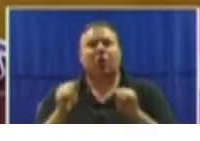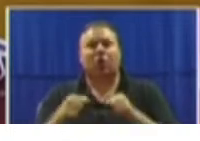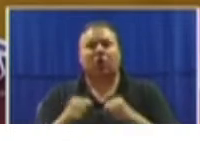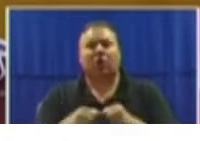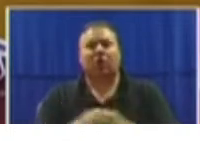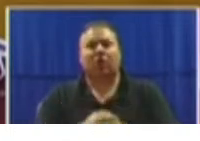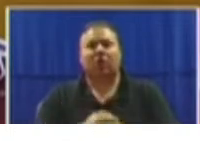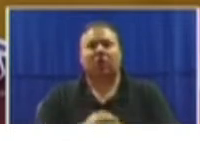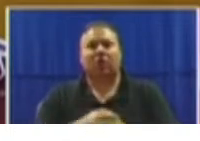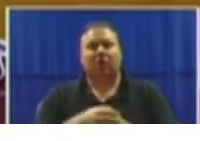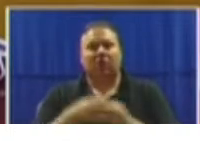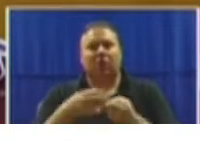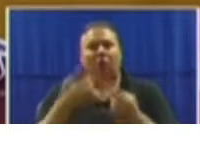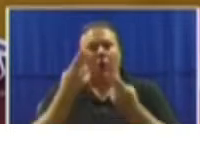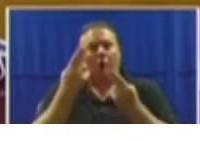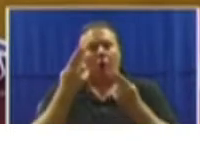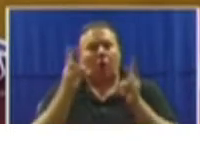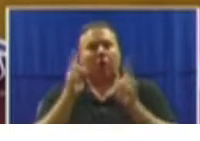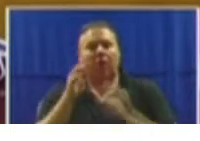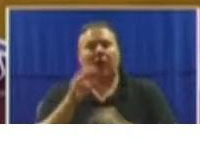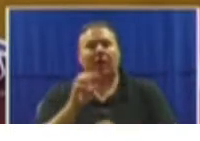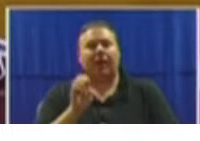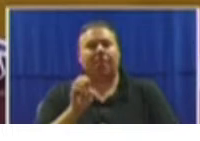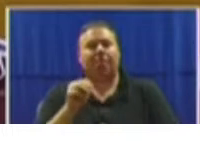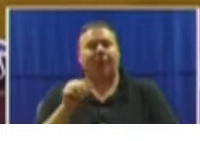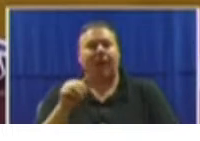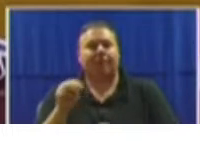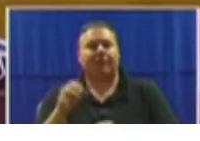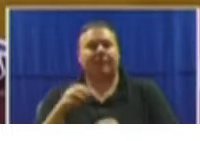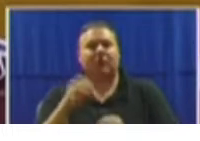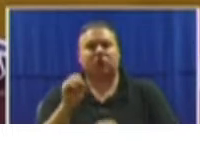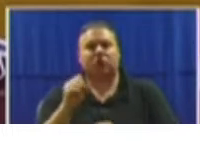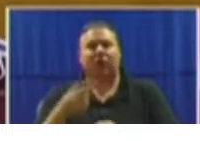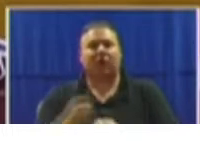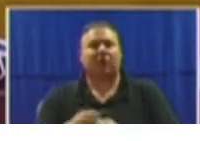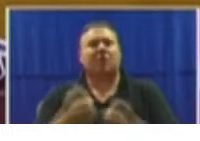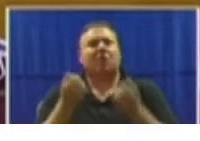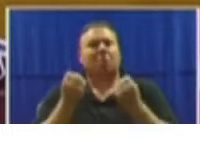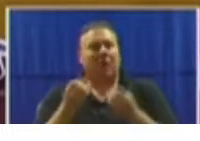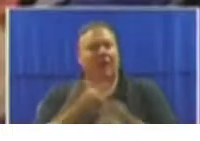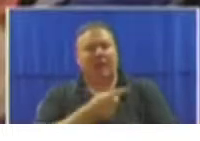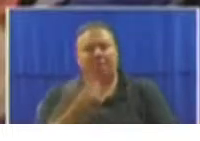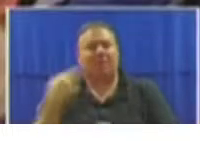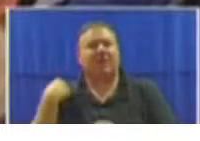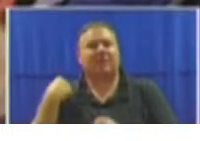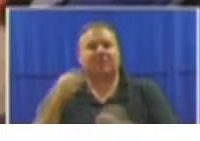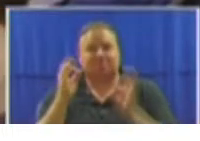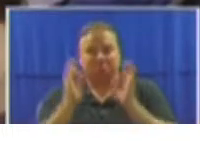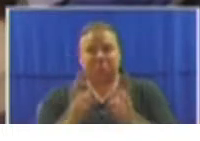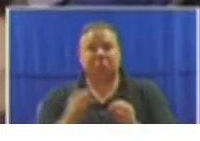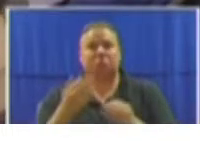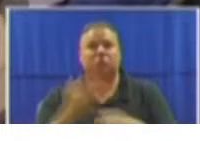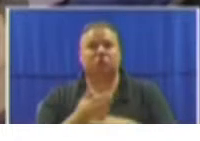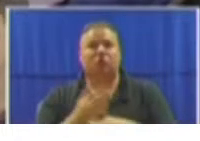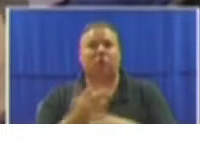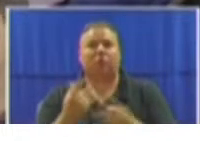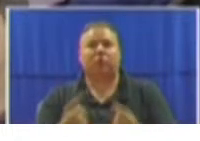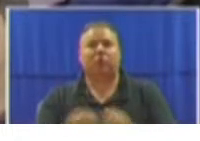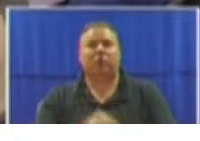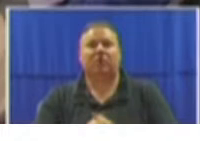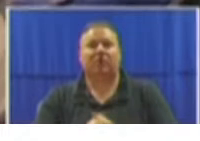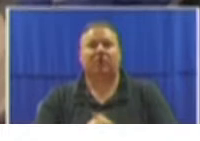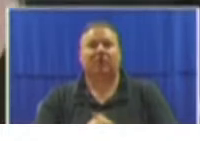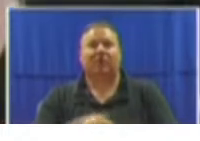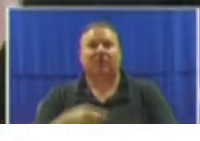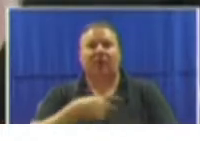Imam Sheikh that most of our cabinet ministers are doing an excellent job. It is our